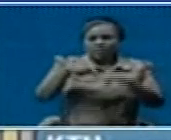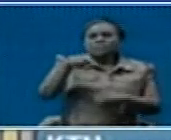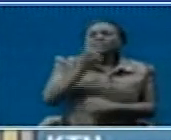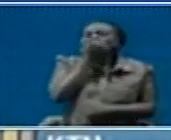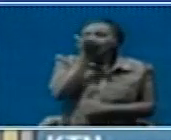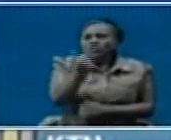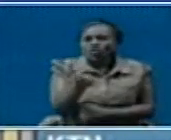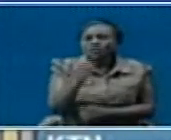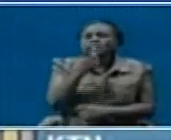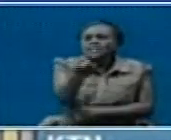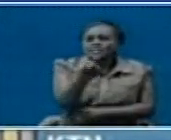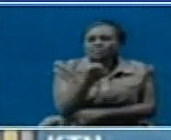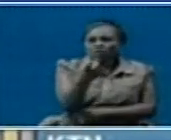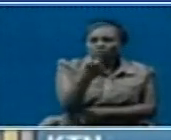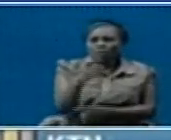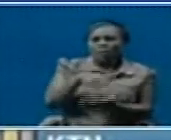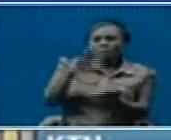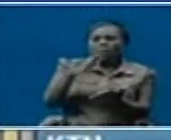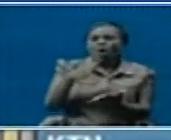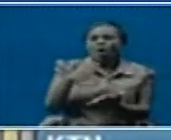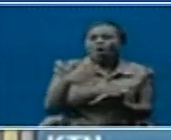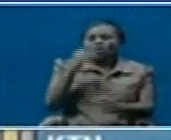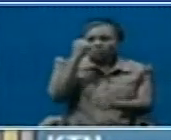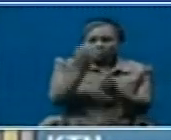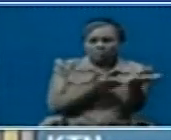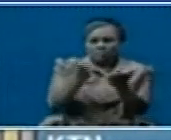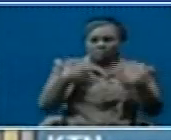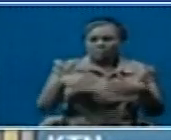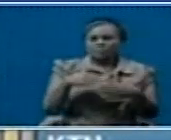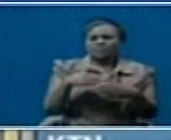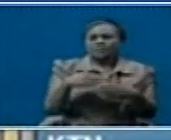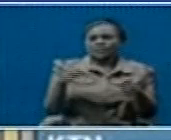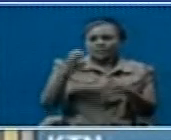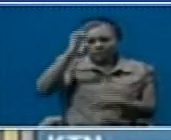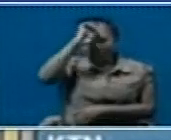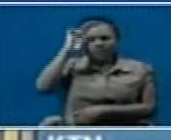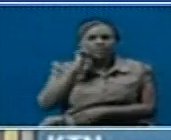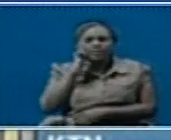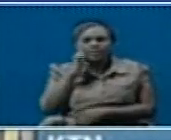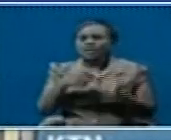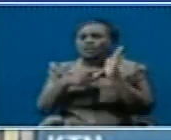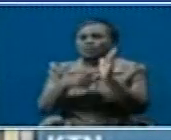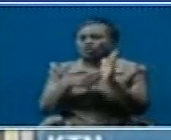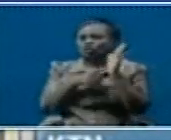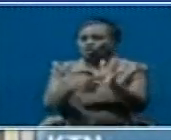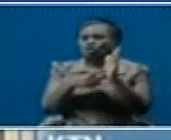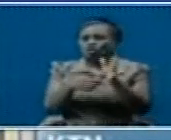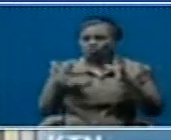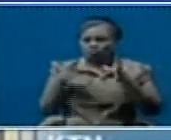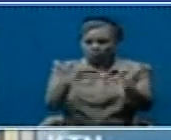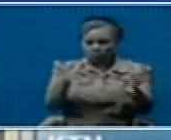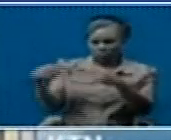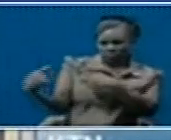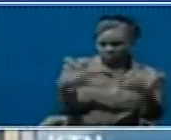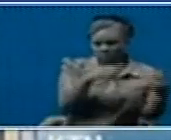disregarding their demands for more health professionals and improved facilities. Edith Kimani takes us through the perennial push and